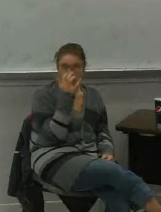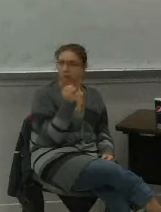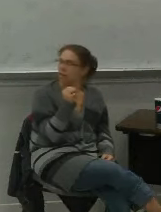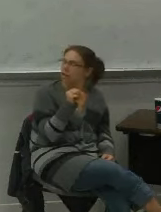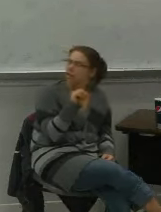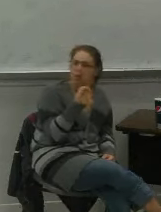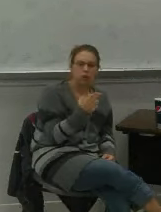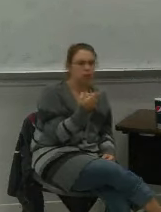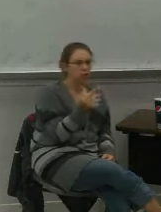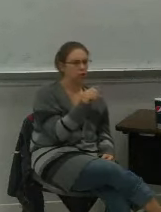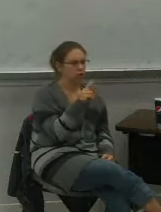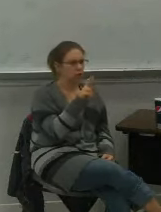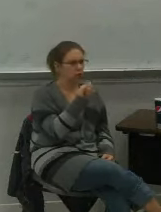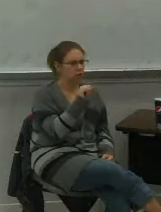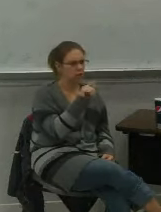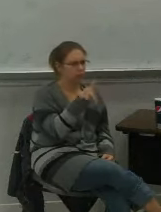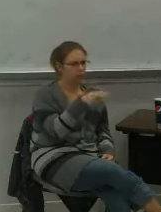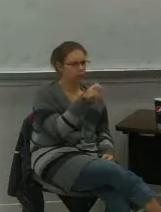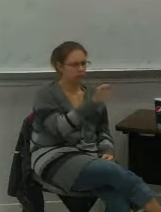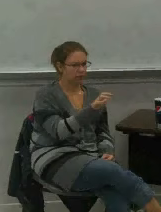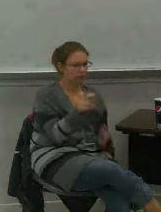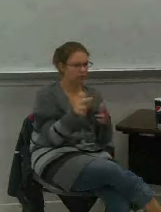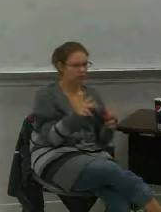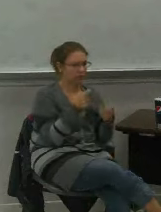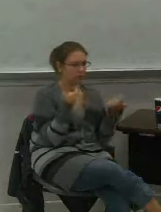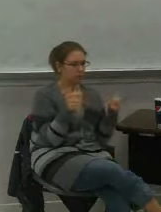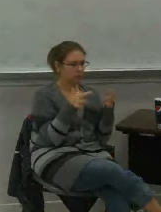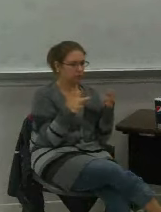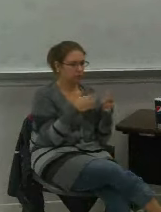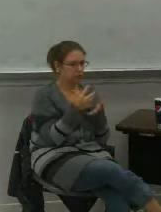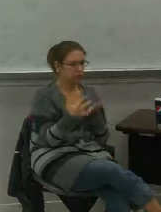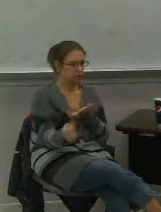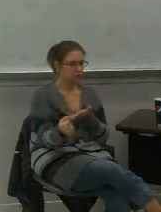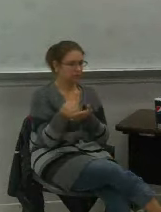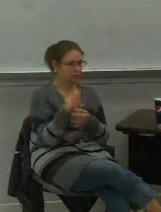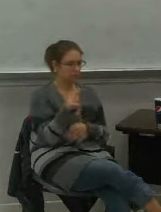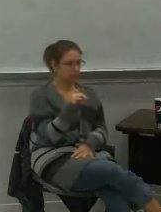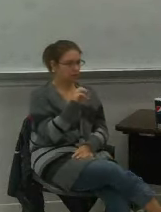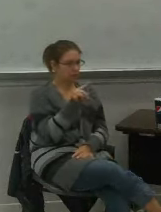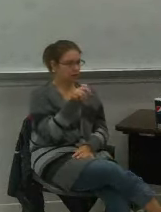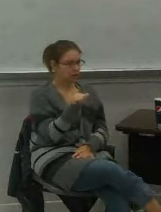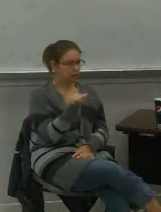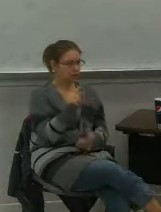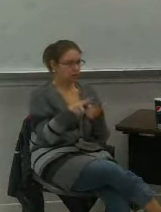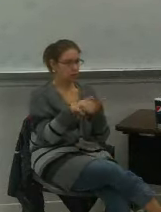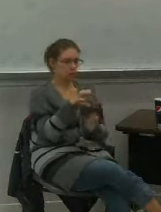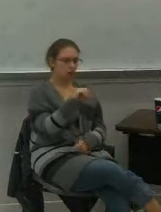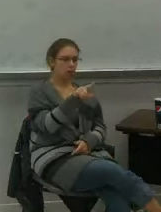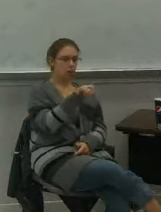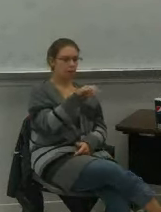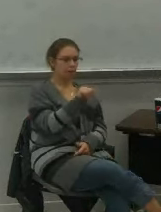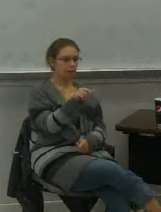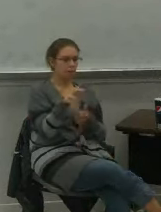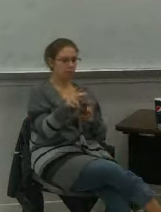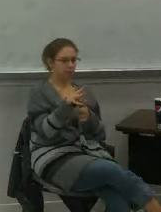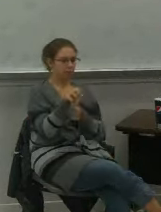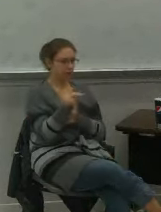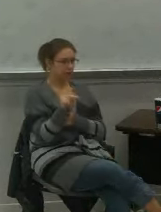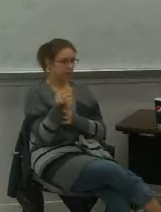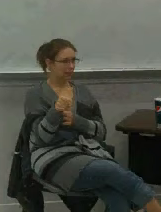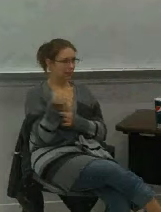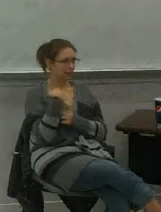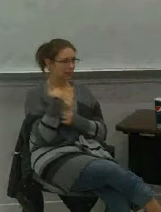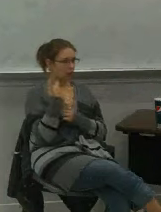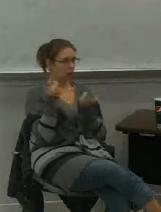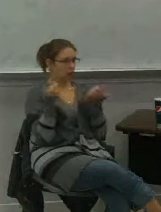Clark Fork River is a large river that drains out of Montana into the Columbia River Basin. And they